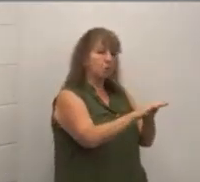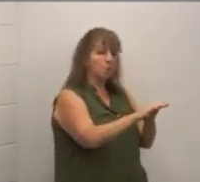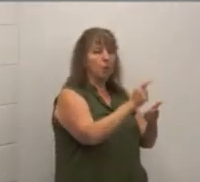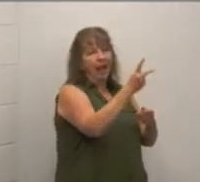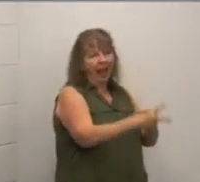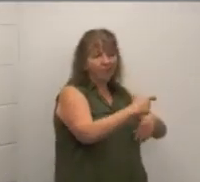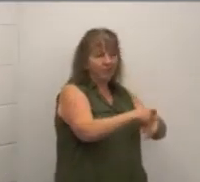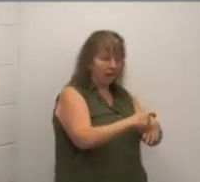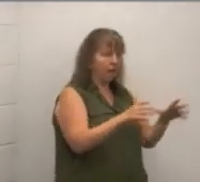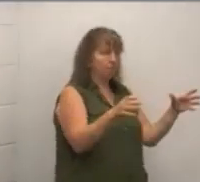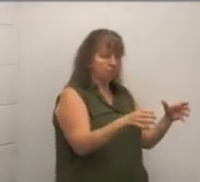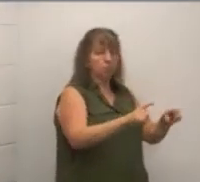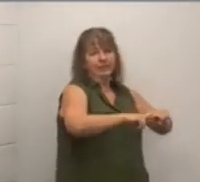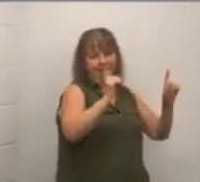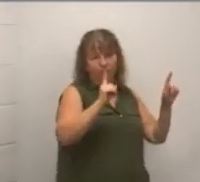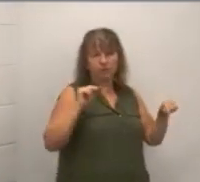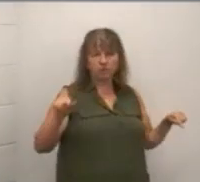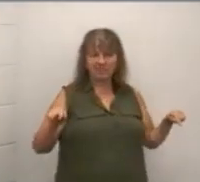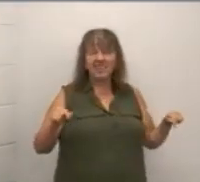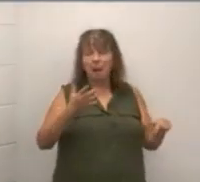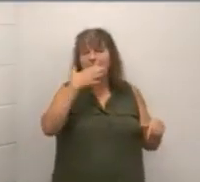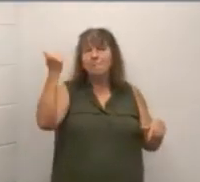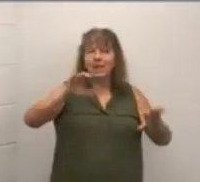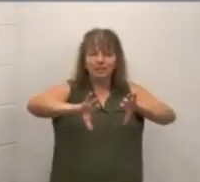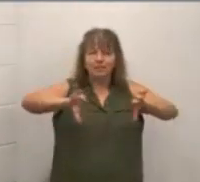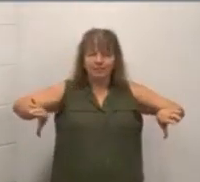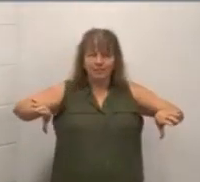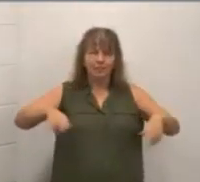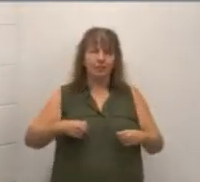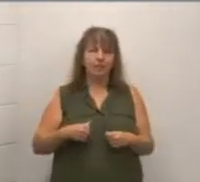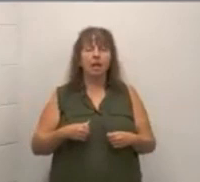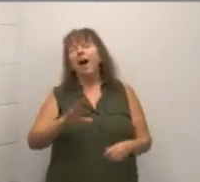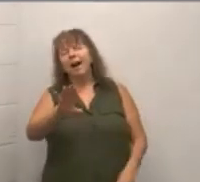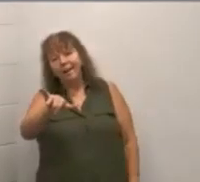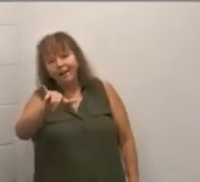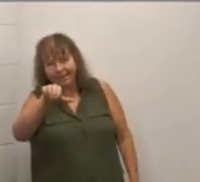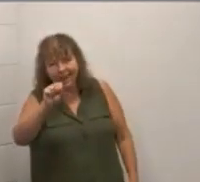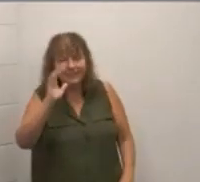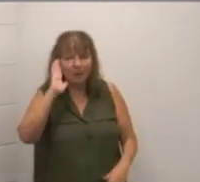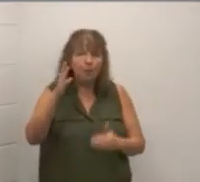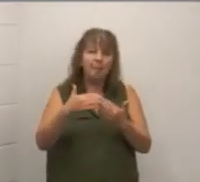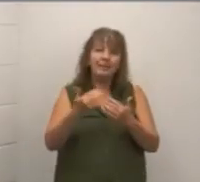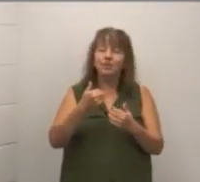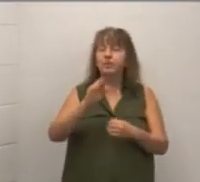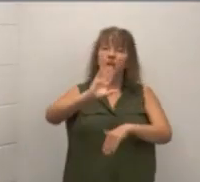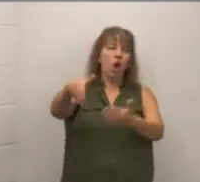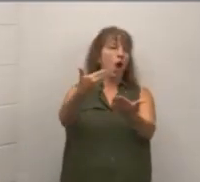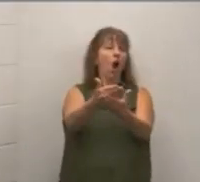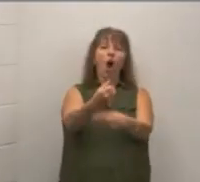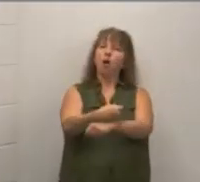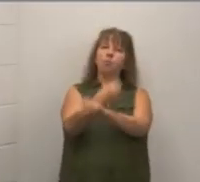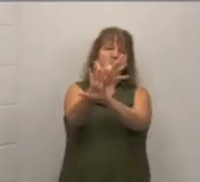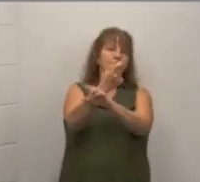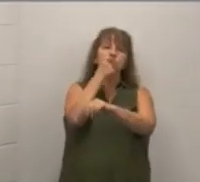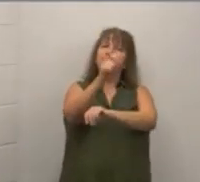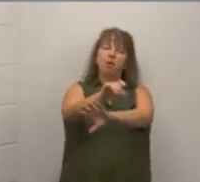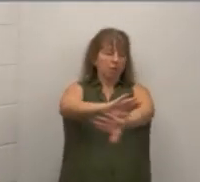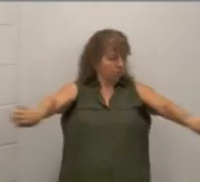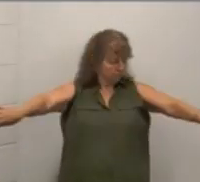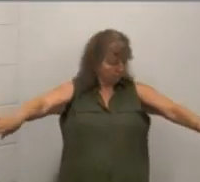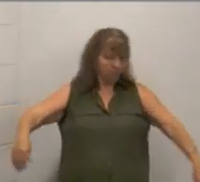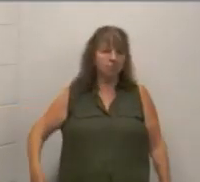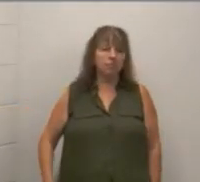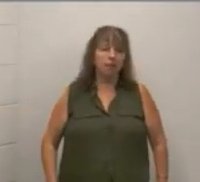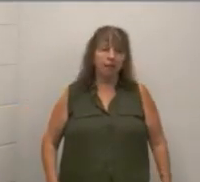are in class at the same time. Without question, it would be easier to say, let's just do this. But we have never